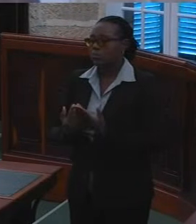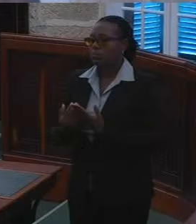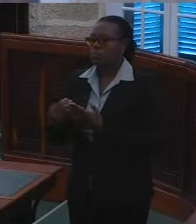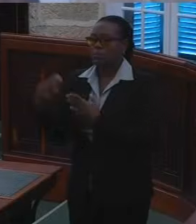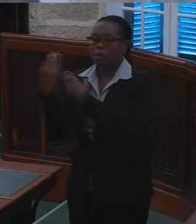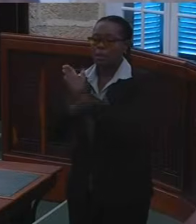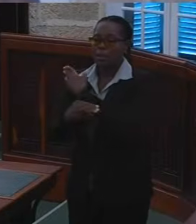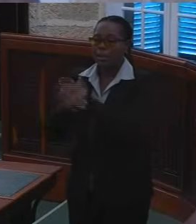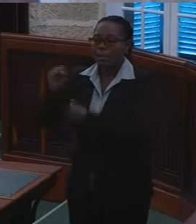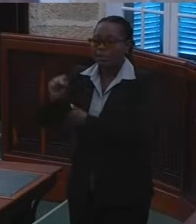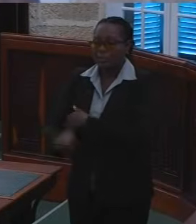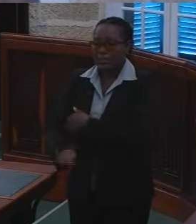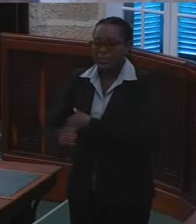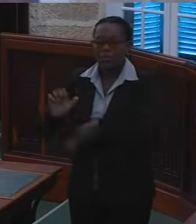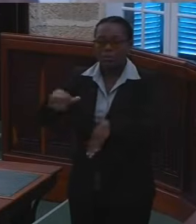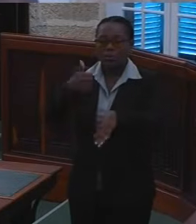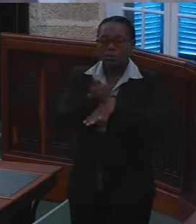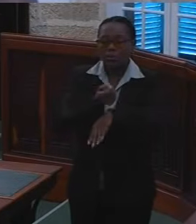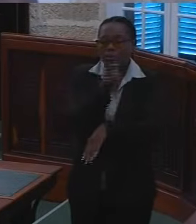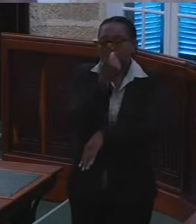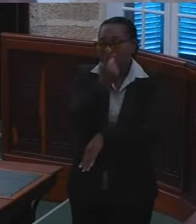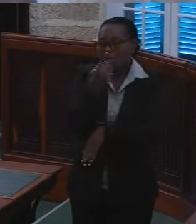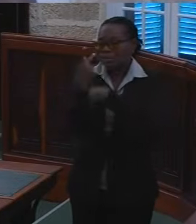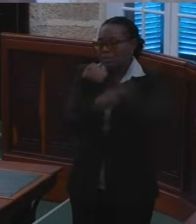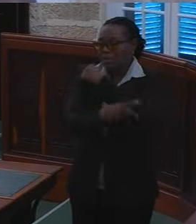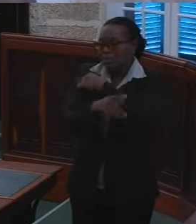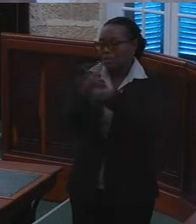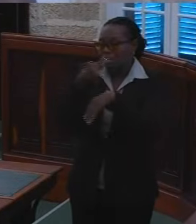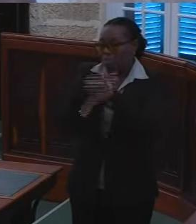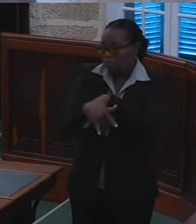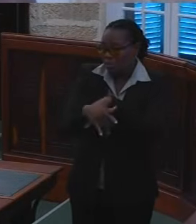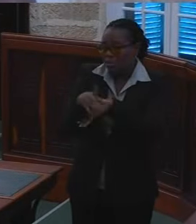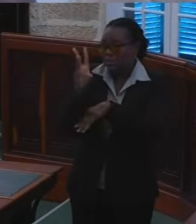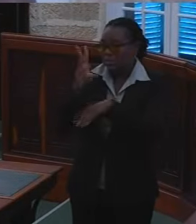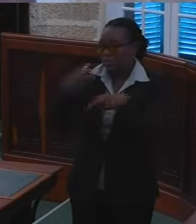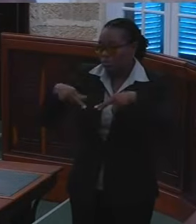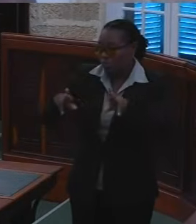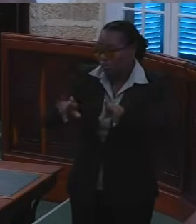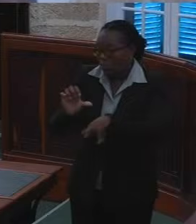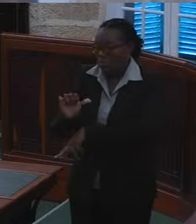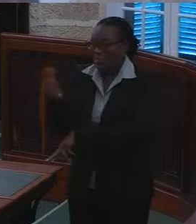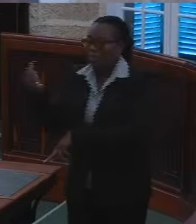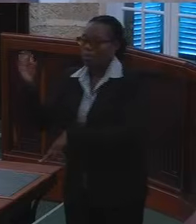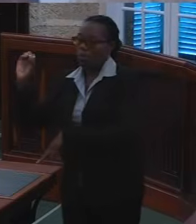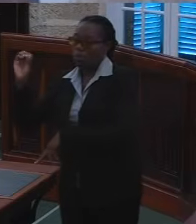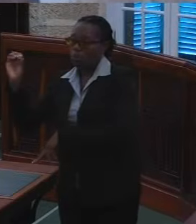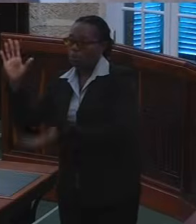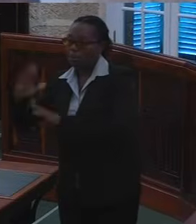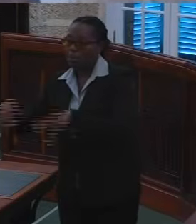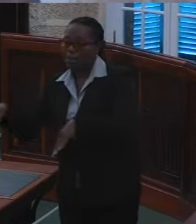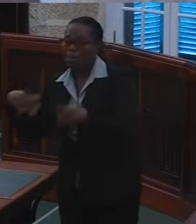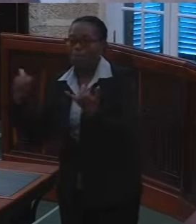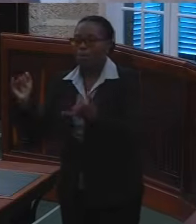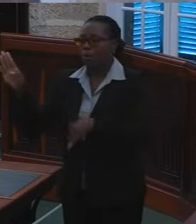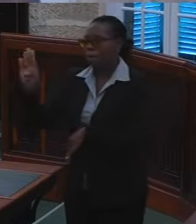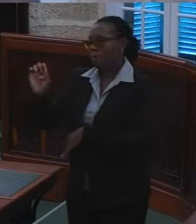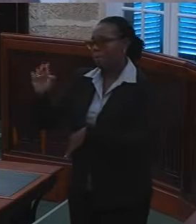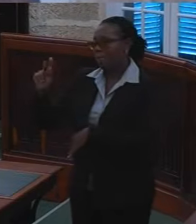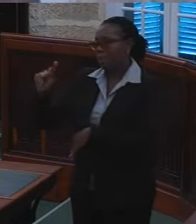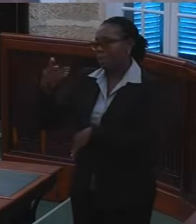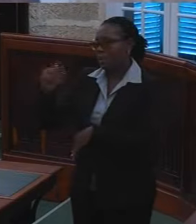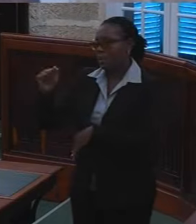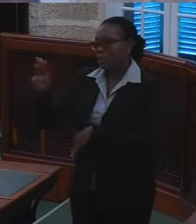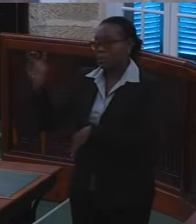St. Philip 6 Roads earlier. I did the second one in Oistins. There's no one for Bentham's in St. Lucie. I know the Member of